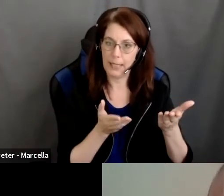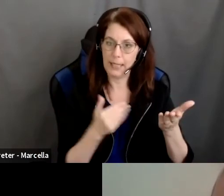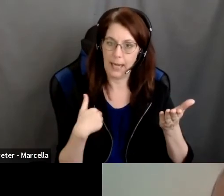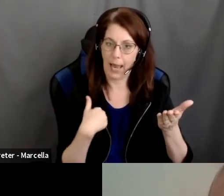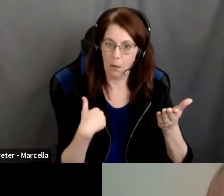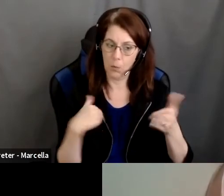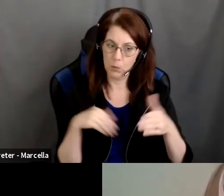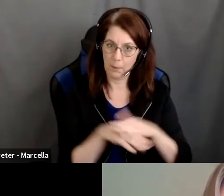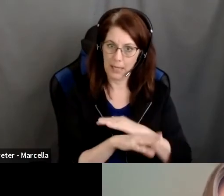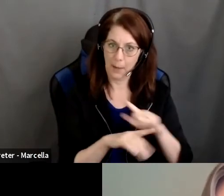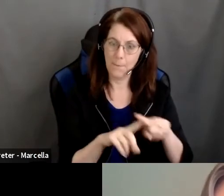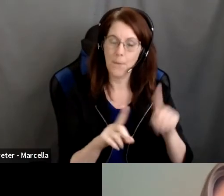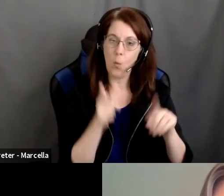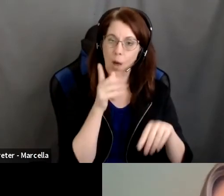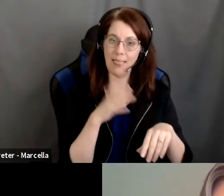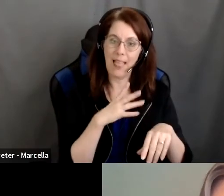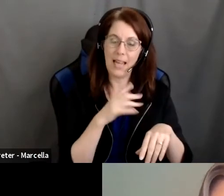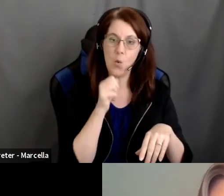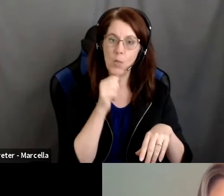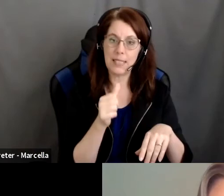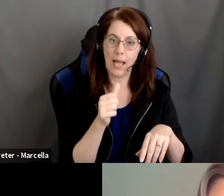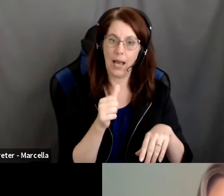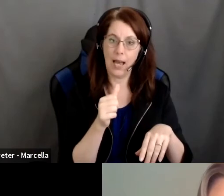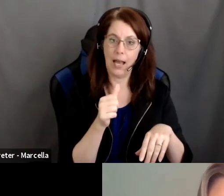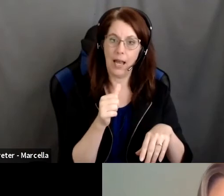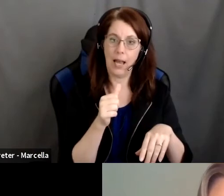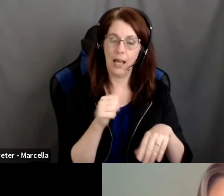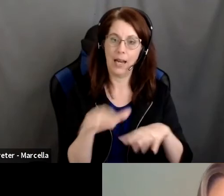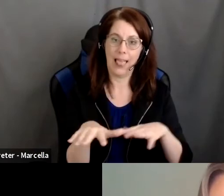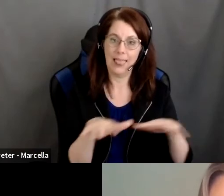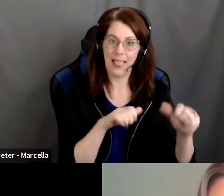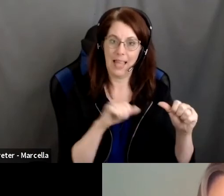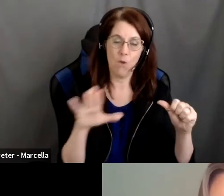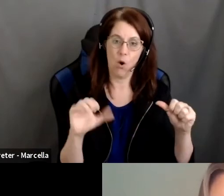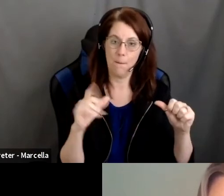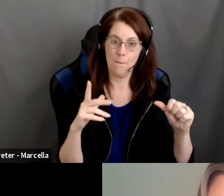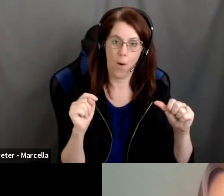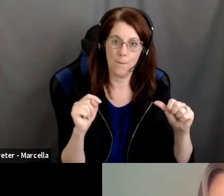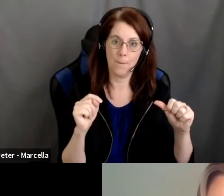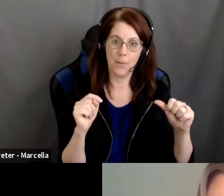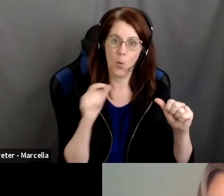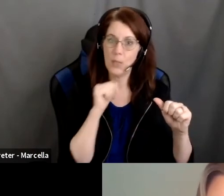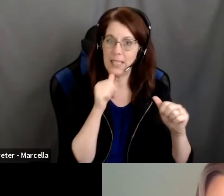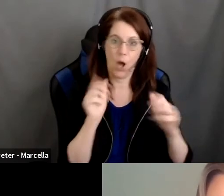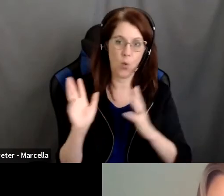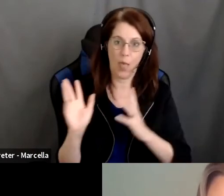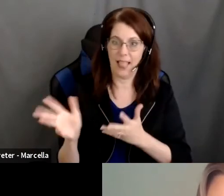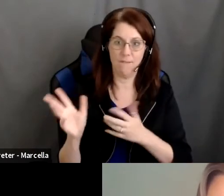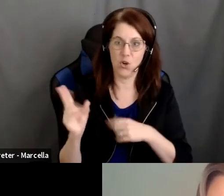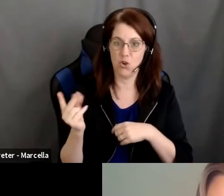animals in, but a lady that was not going to leave her burnout apartment was not going to leave her dogs